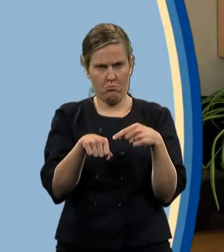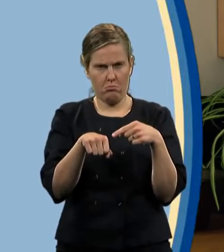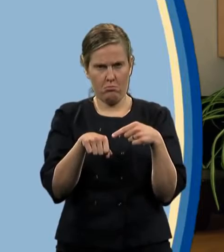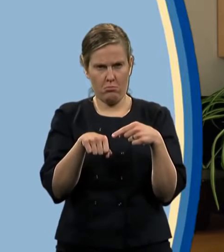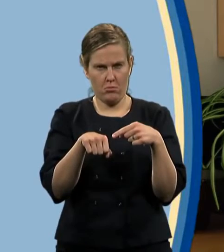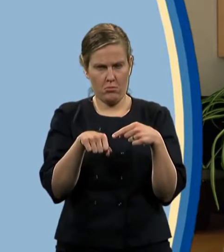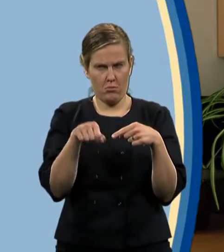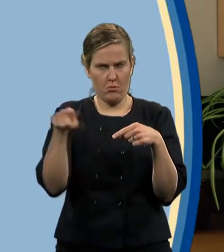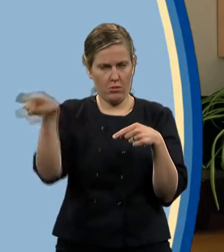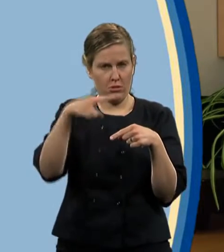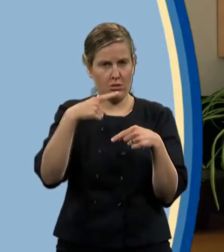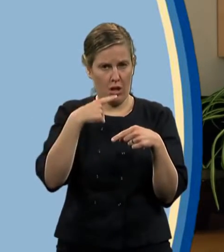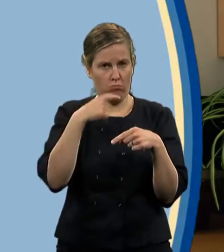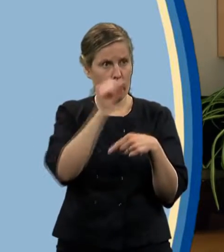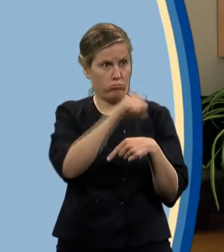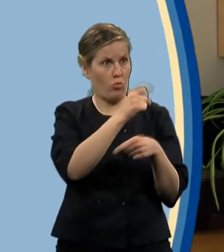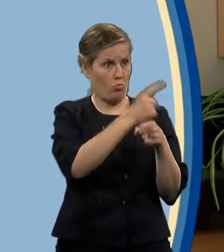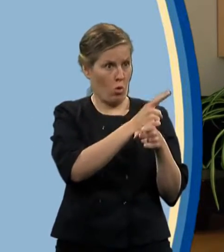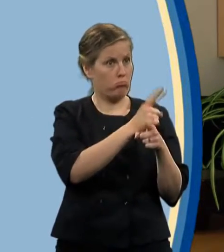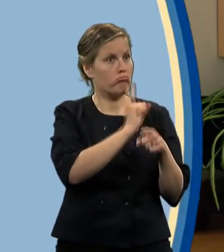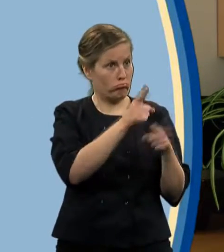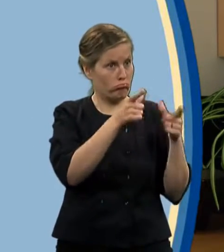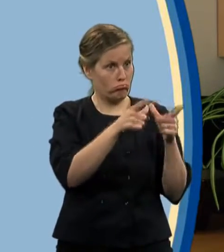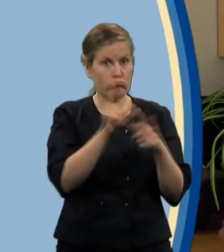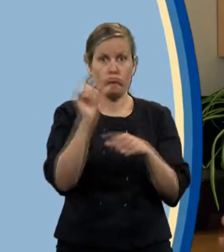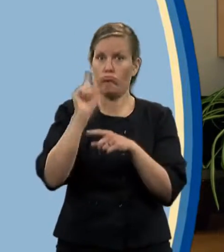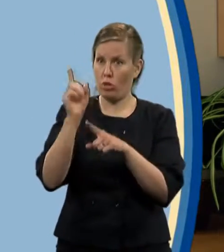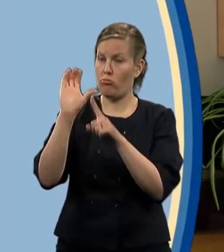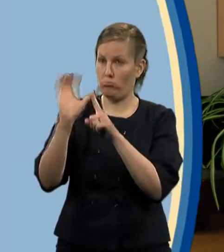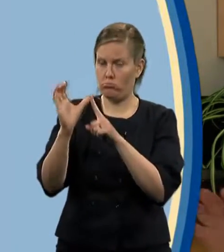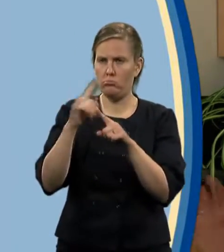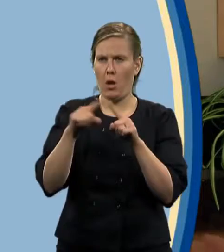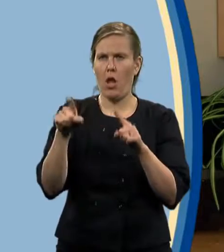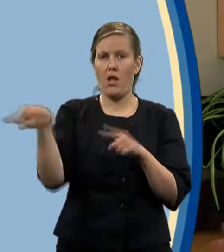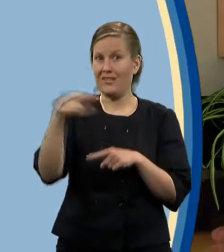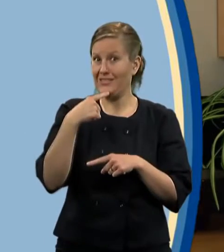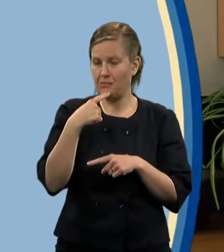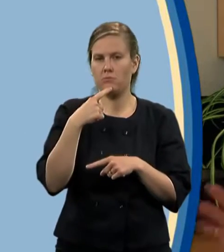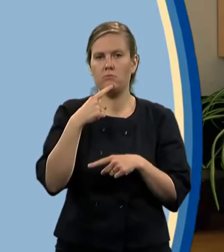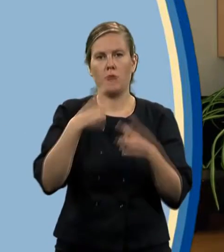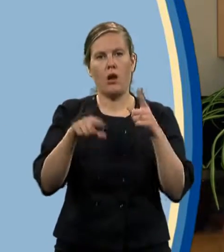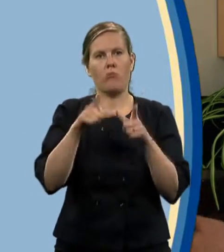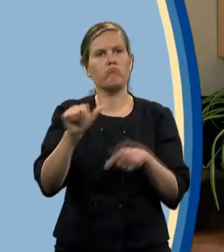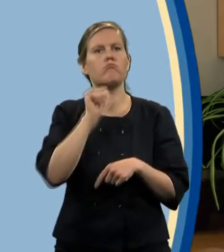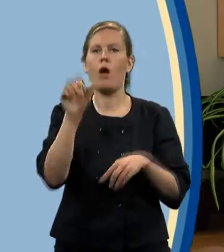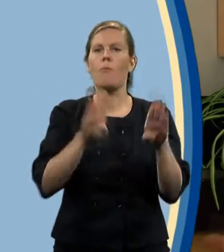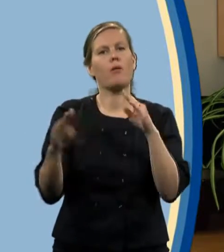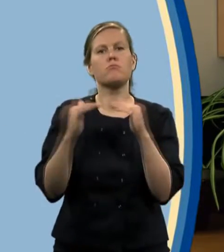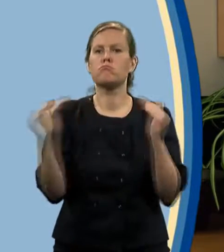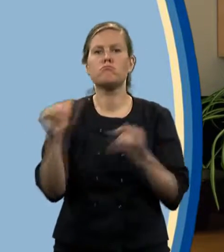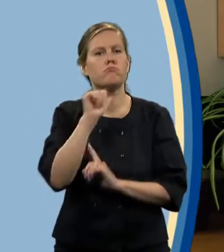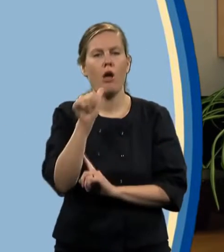yes, sign languages may be that, real languages and constitute a culture, but it can't possibly be biologically